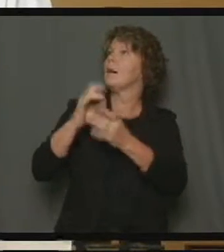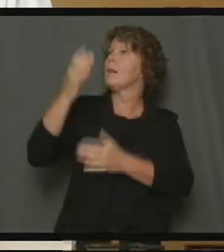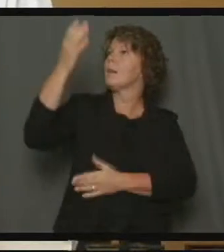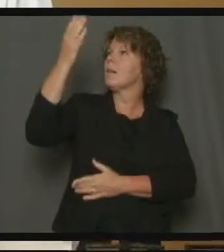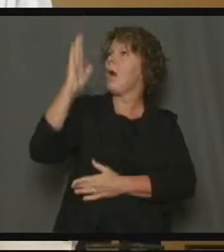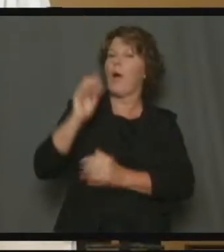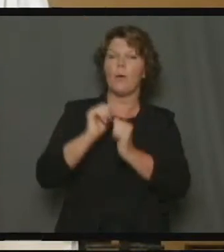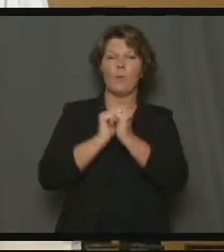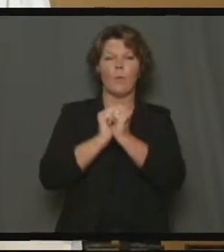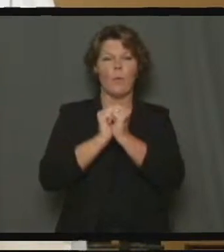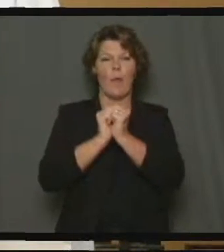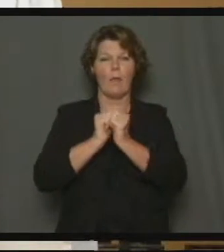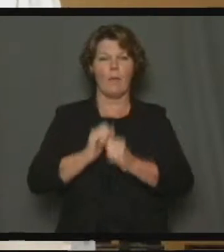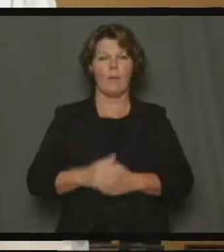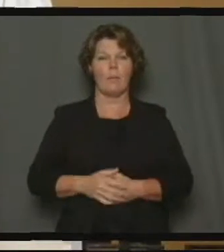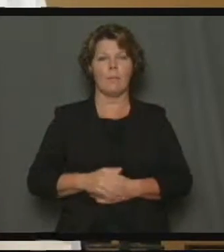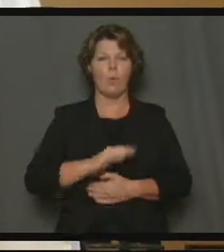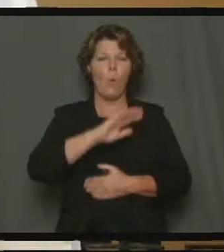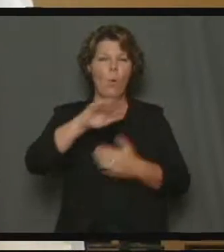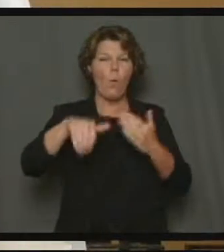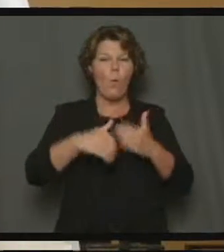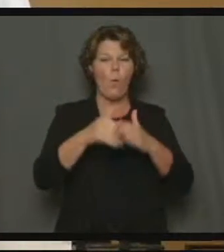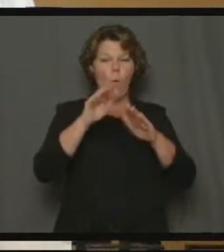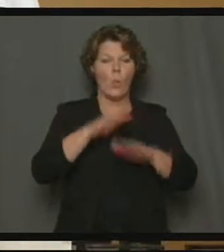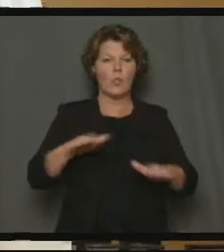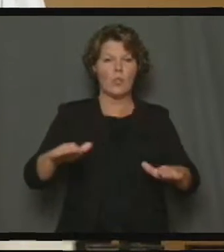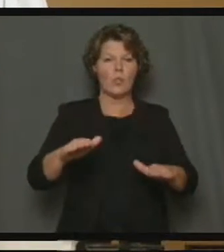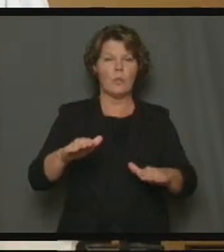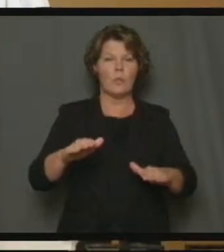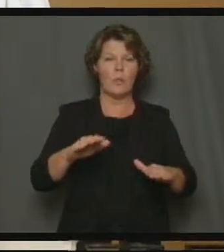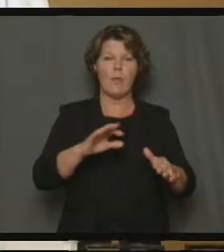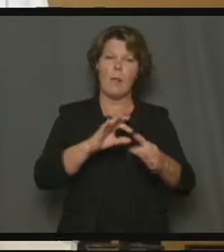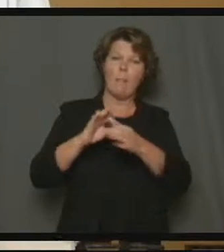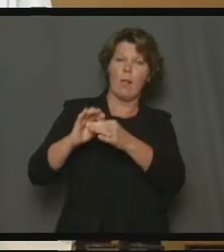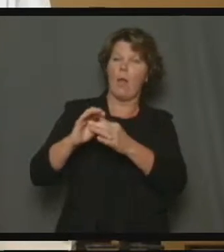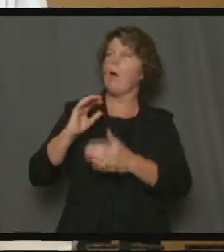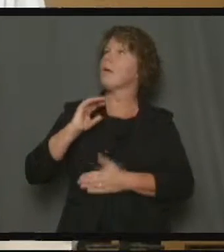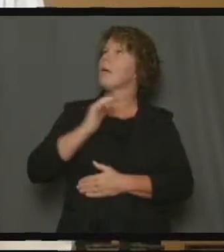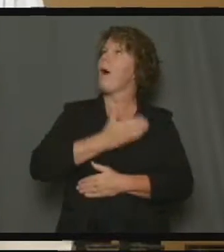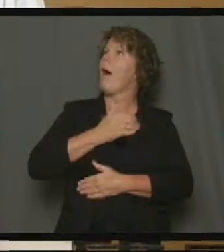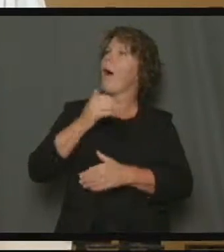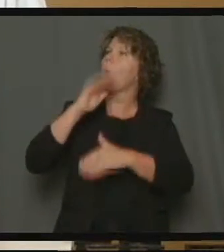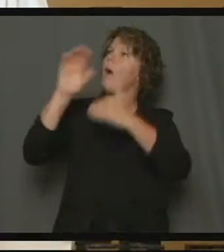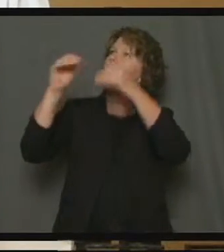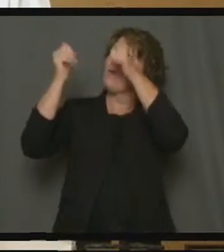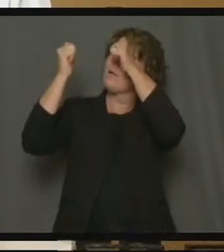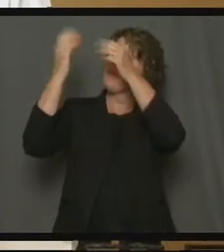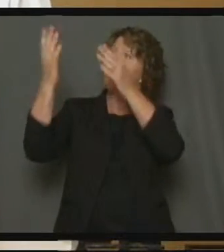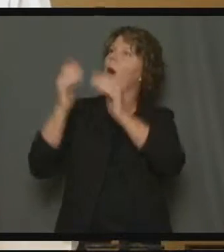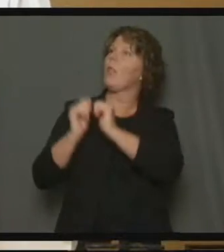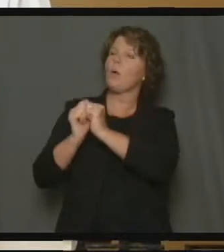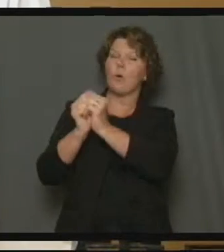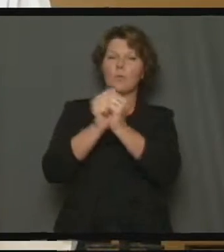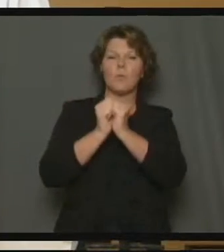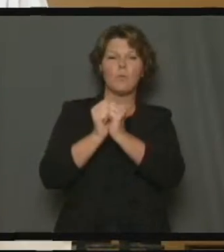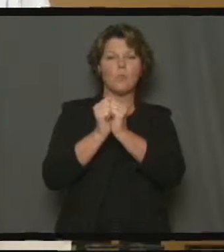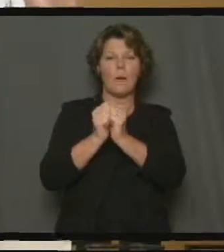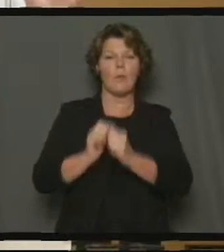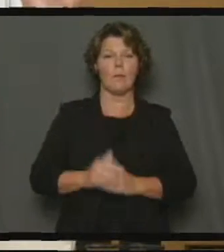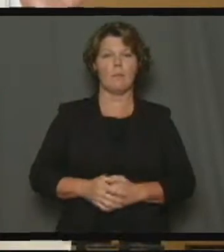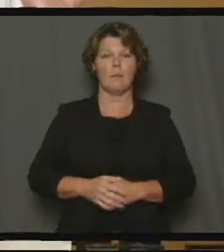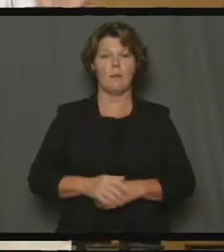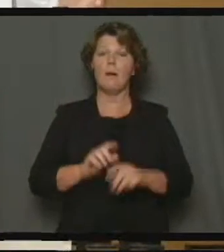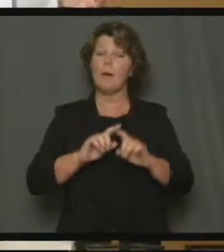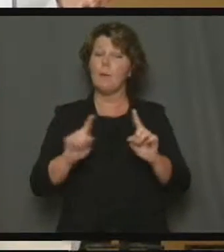together. They are all children of our Heavenly Father with one another. But with